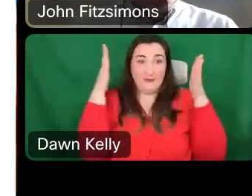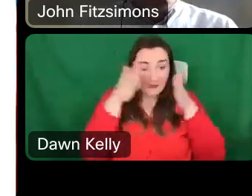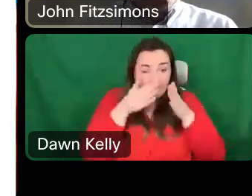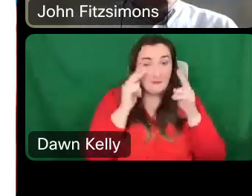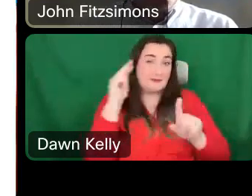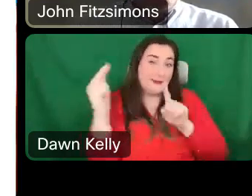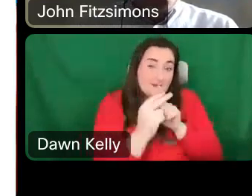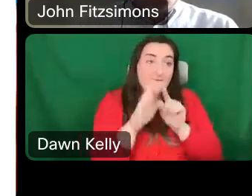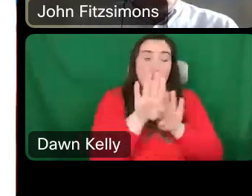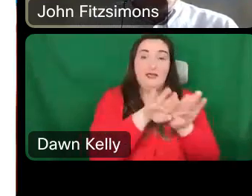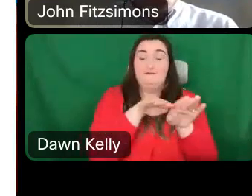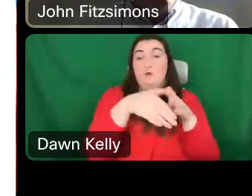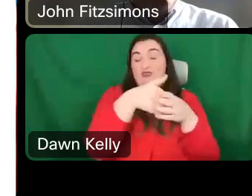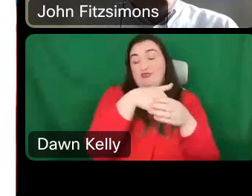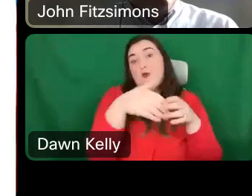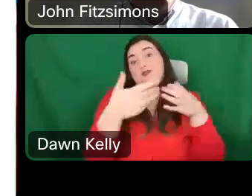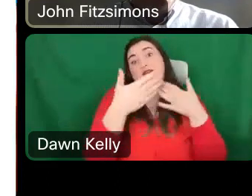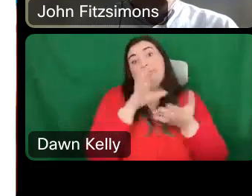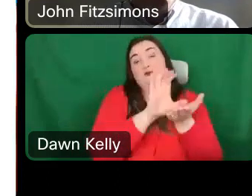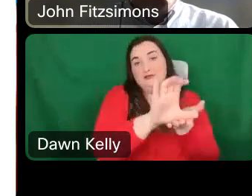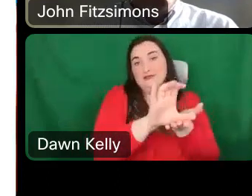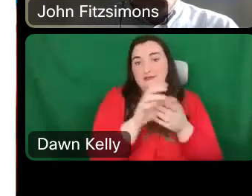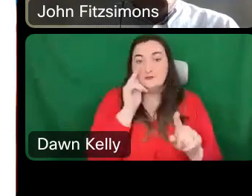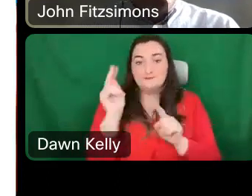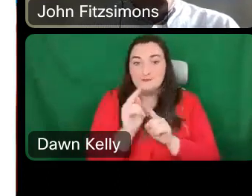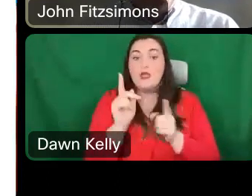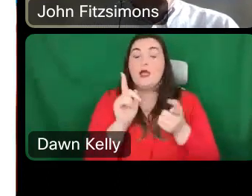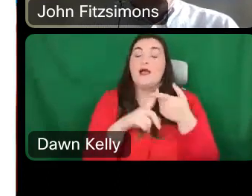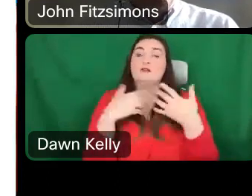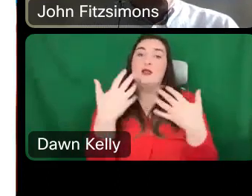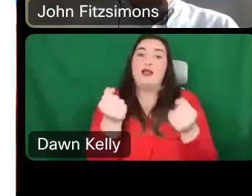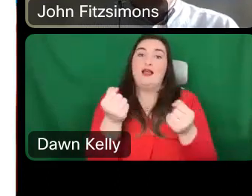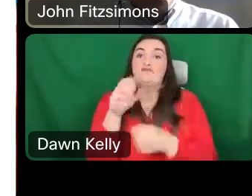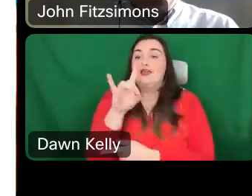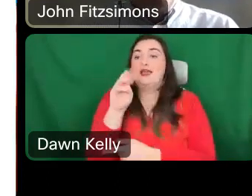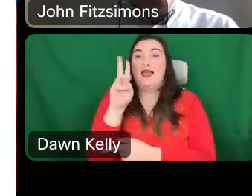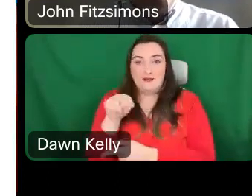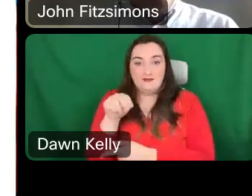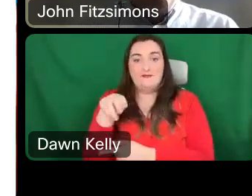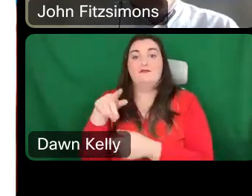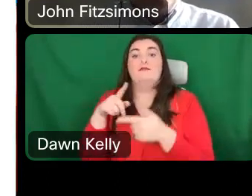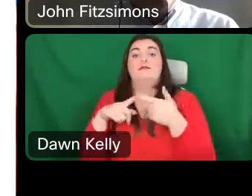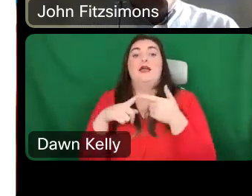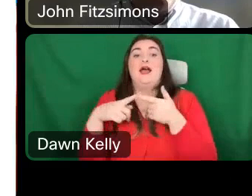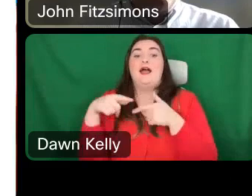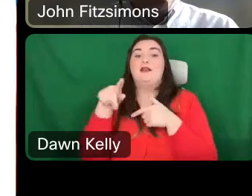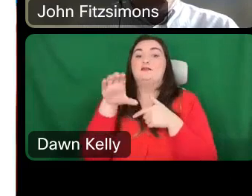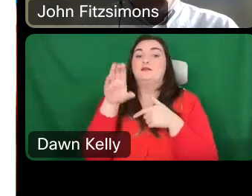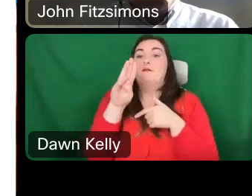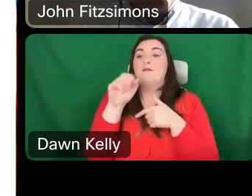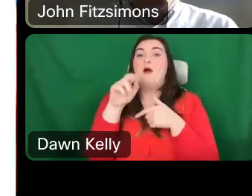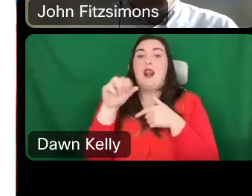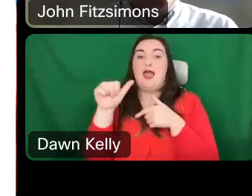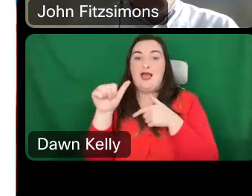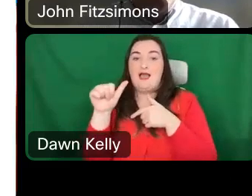funded service, and we have Helen Thompson there, Ms. Paula Cusson-Murphy, and they will be joined by